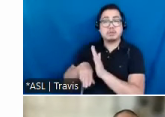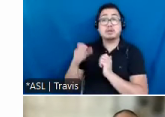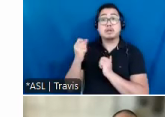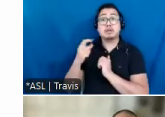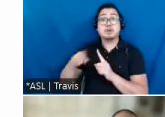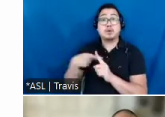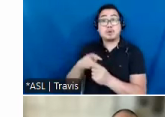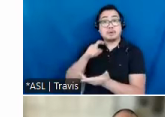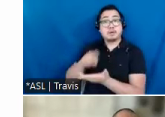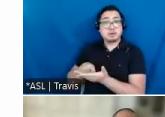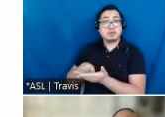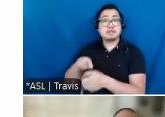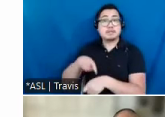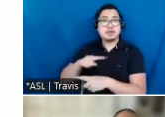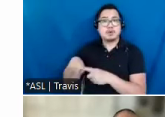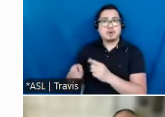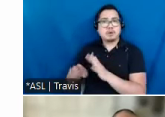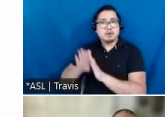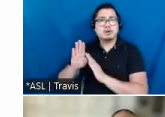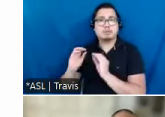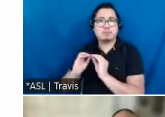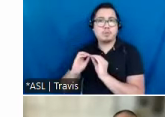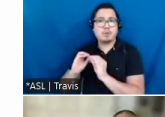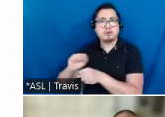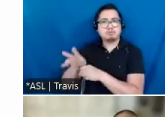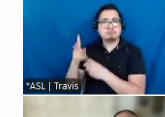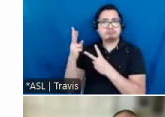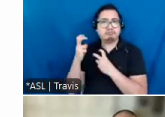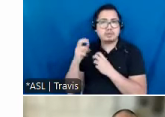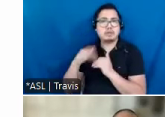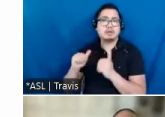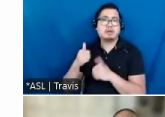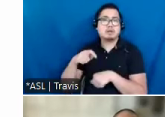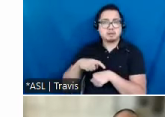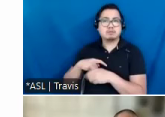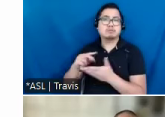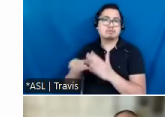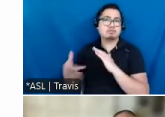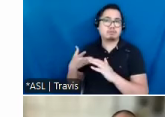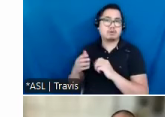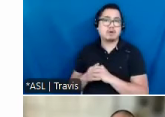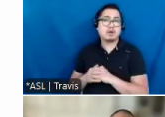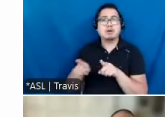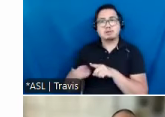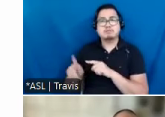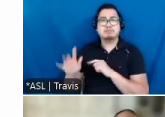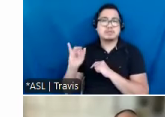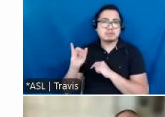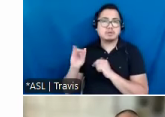seeing periods where there's more infections than there are in other periods. And the same goes for flu and RSV.